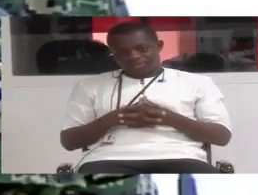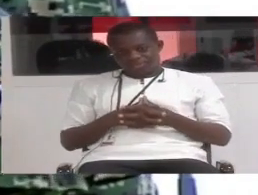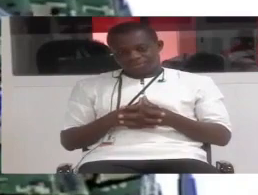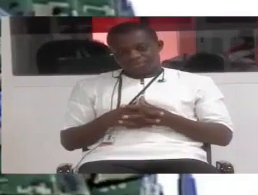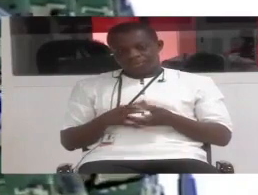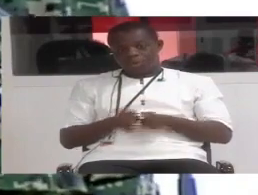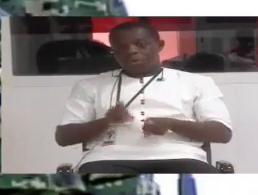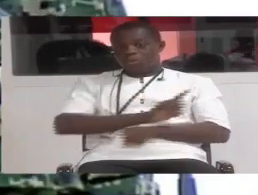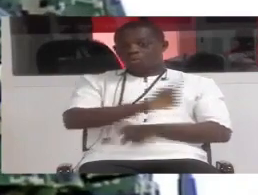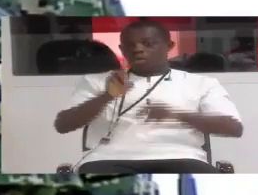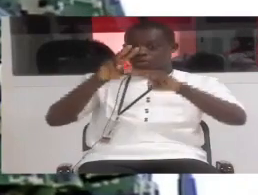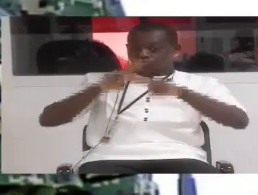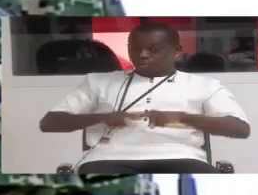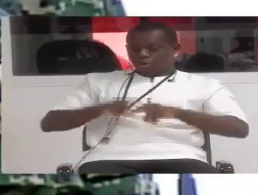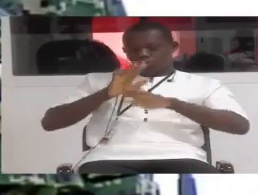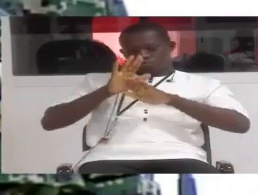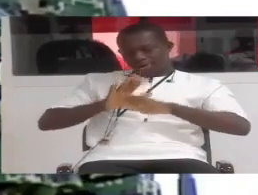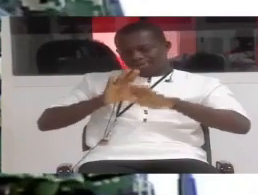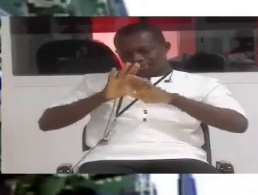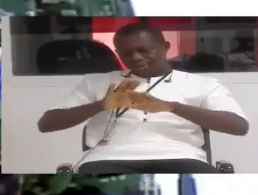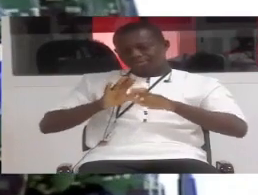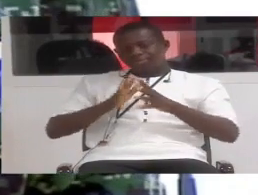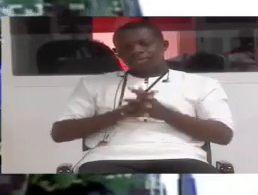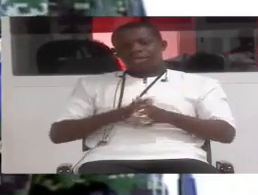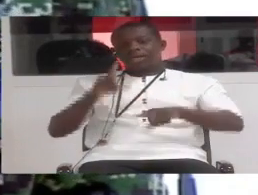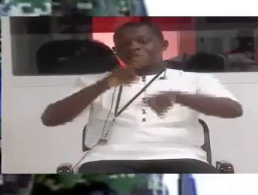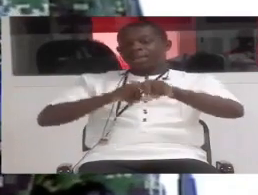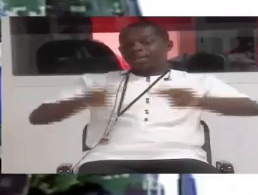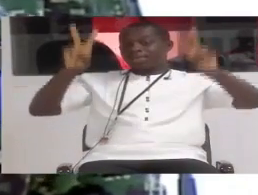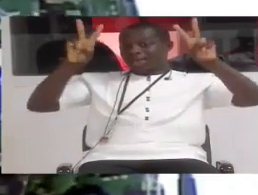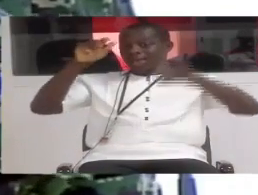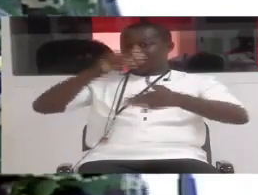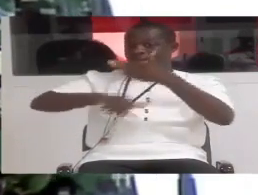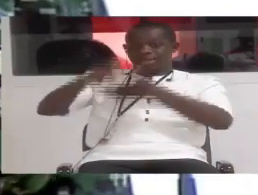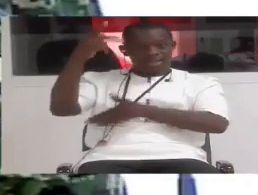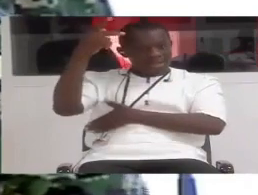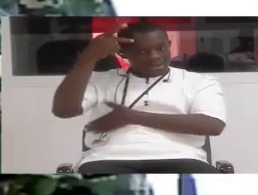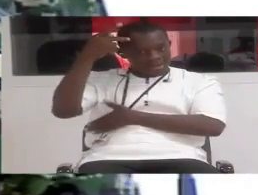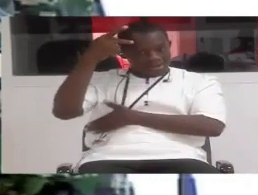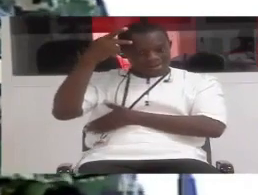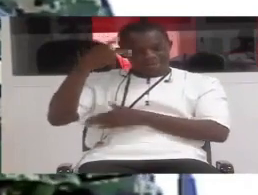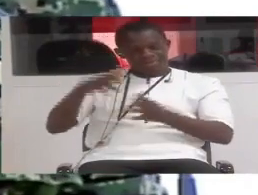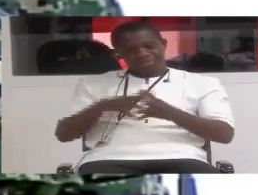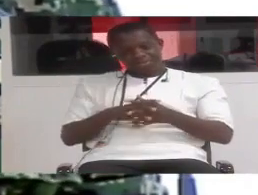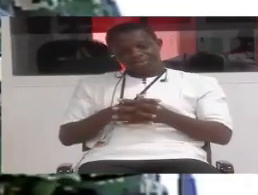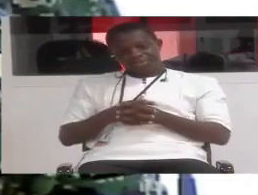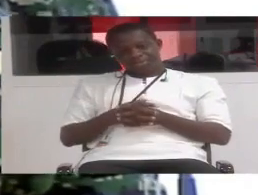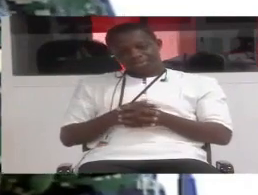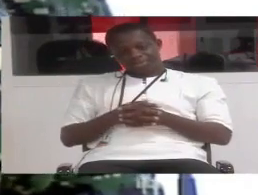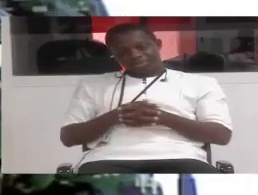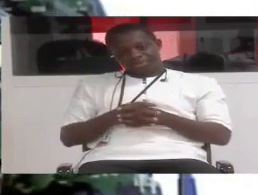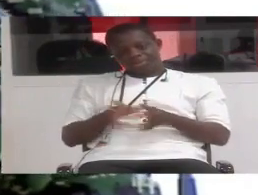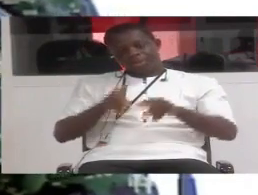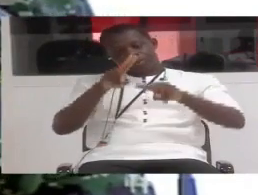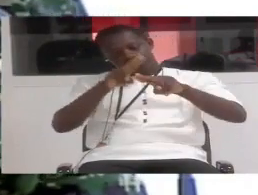Ñu tok xaar. So we sat down and waited. Time bo Yaya Jammeh mu ngi won Kanilay. At that time Yaya Jammeh was in Kanilay.